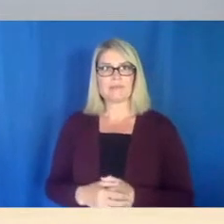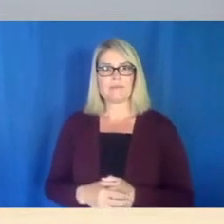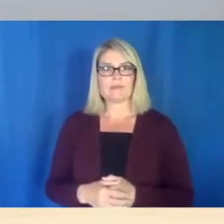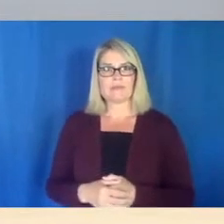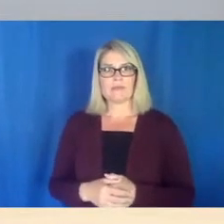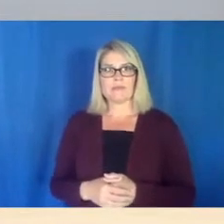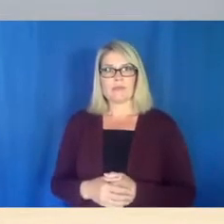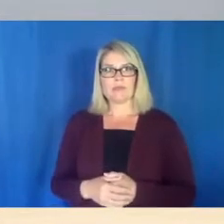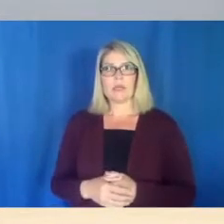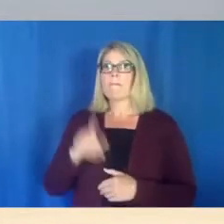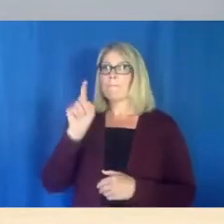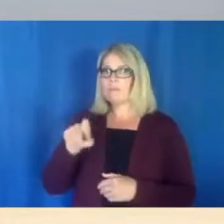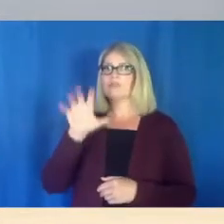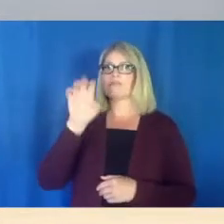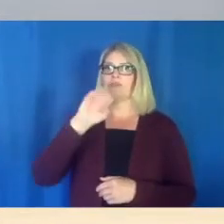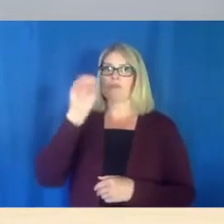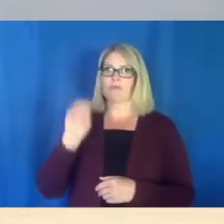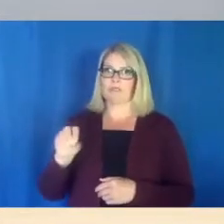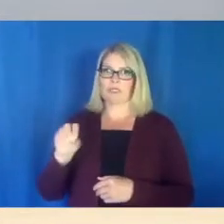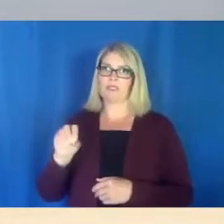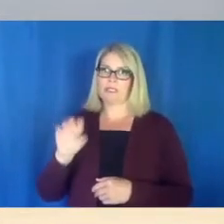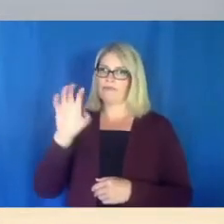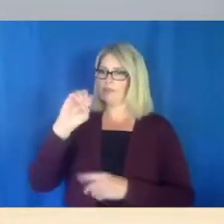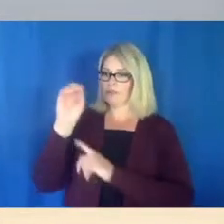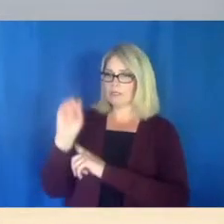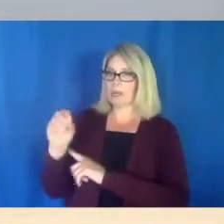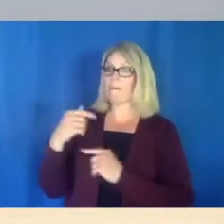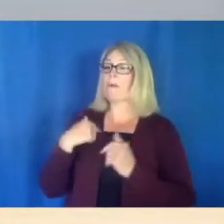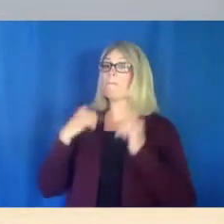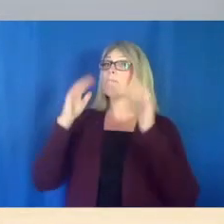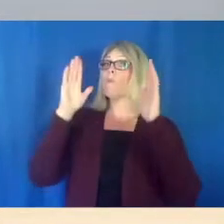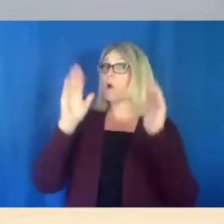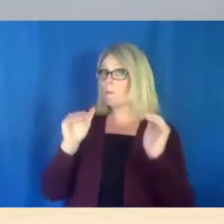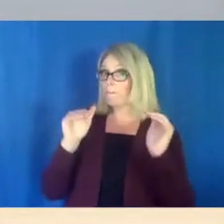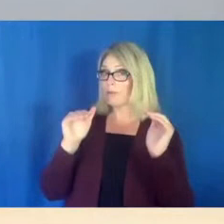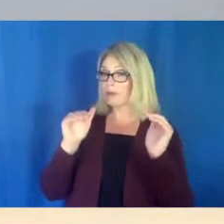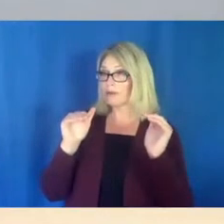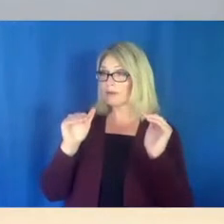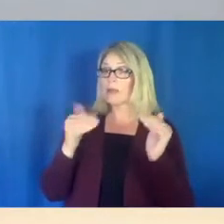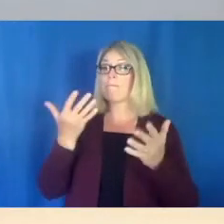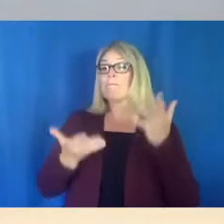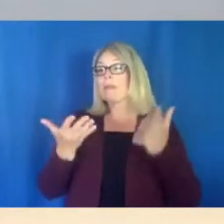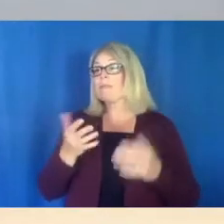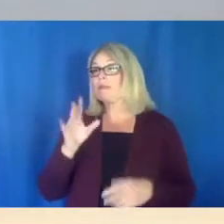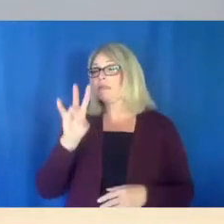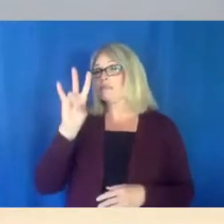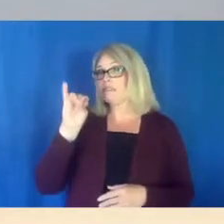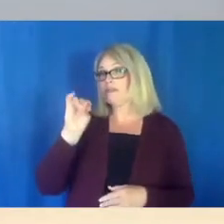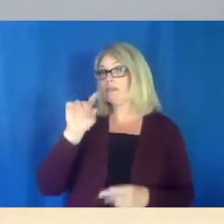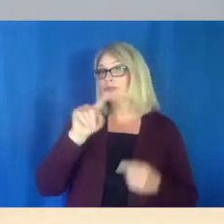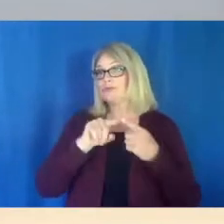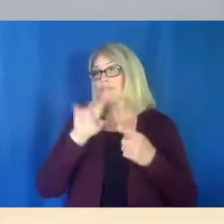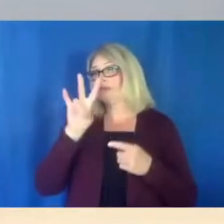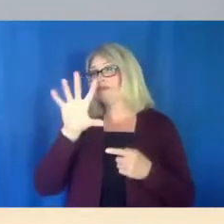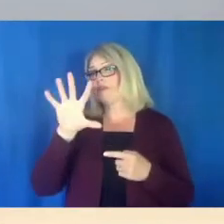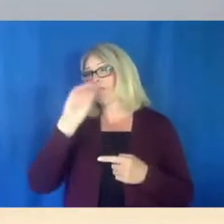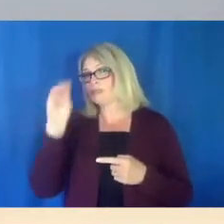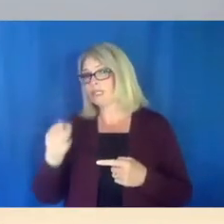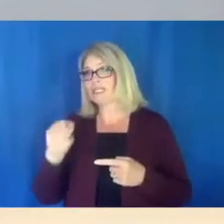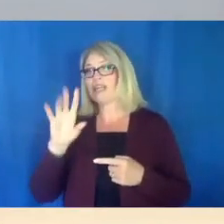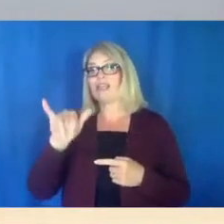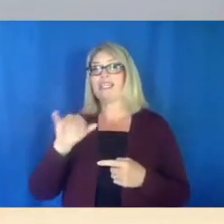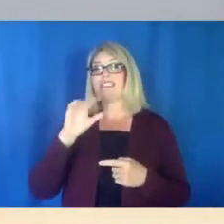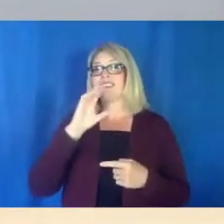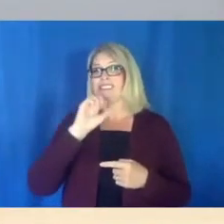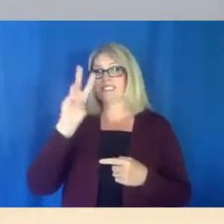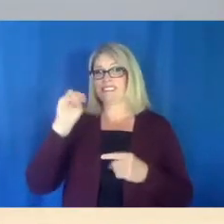least 50% of Islanders, and I'm actually hopeful that maybe we'll get 70 to 75% of those age 60 and